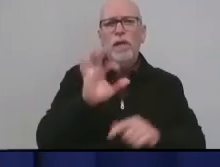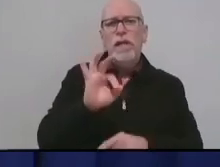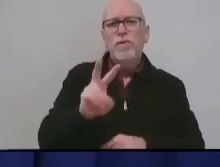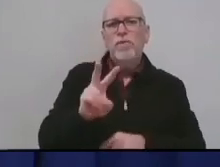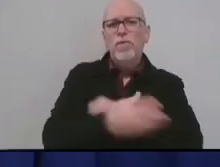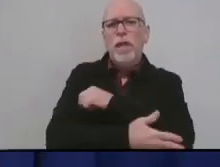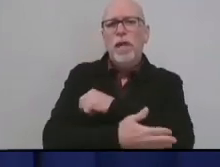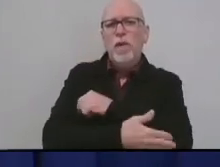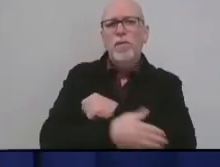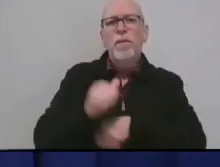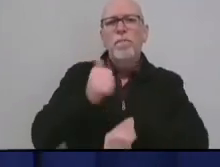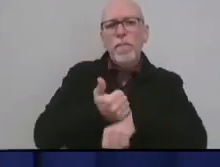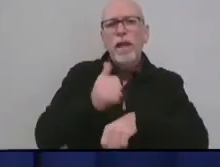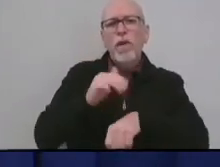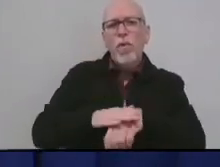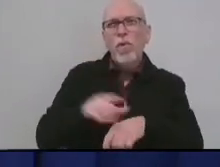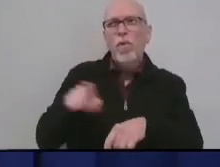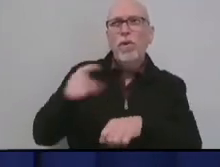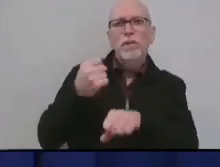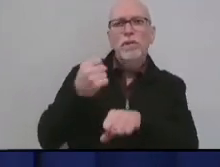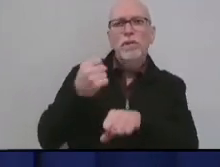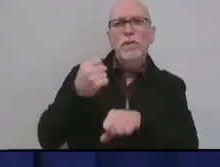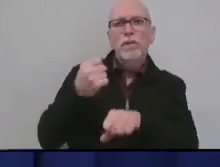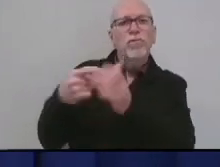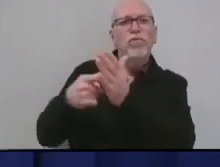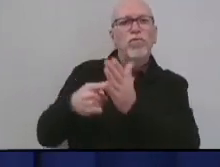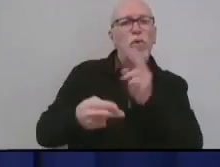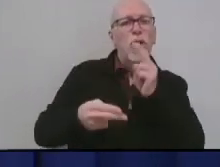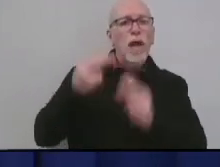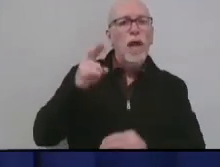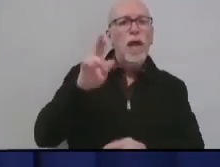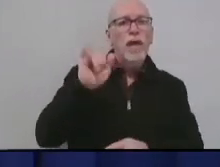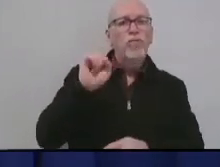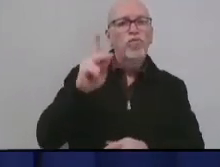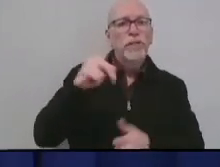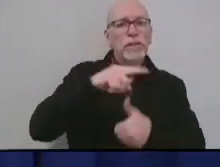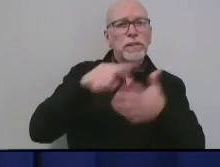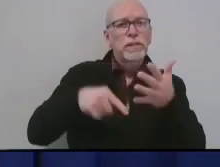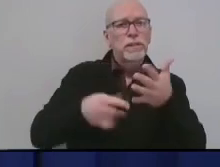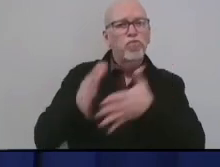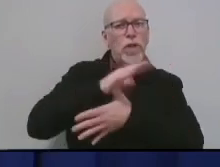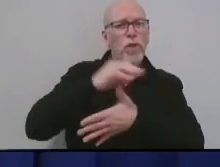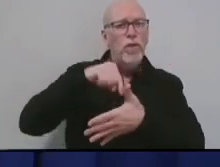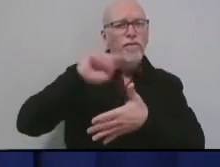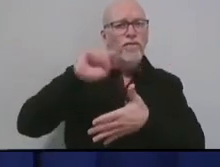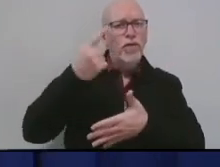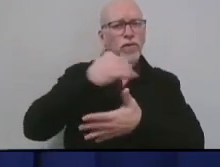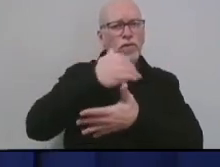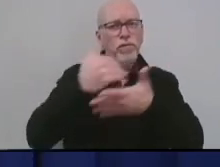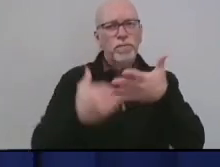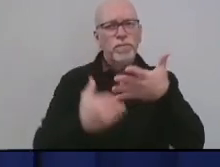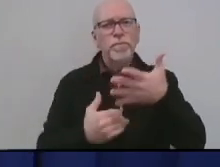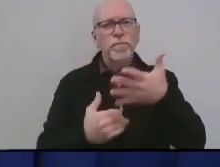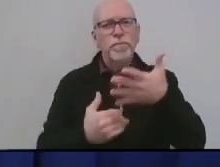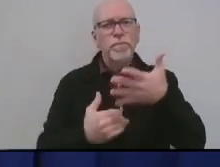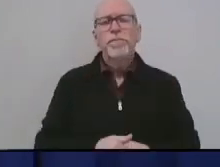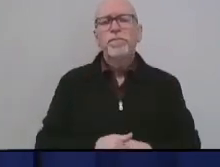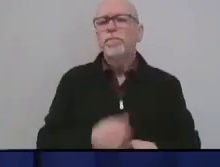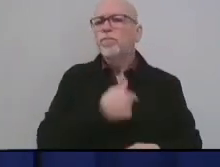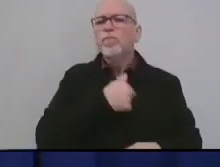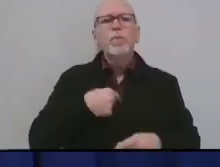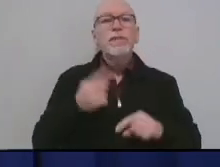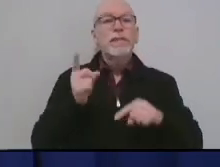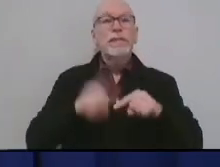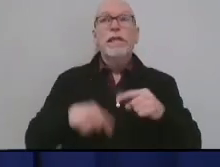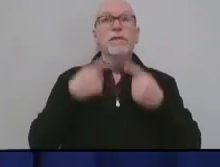on what the data show are the highest risk individuals here in the state of Indiana. We cannot achieve that goal